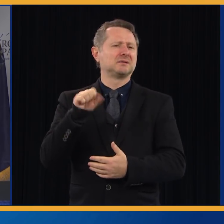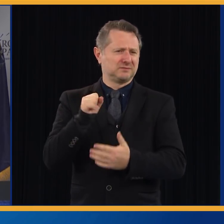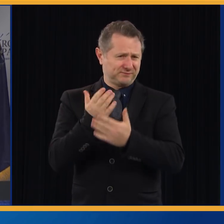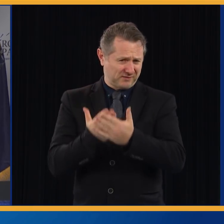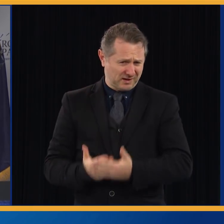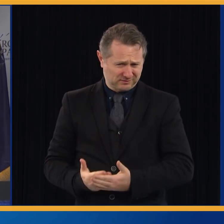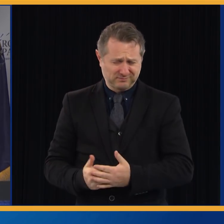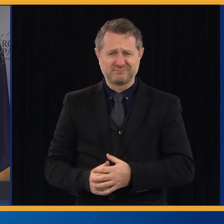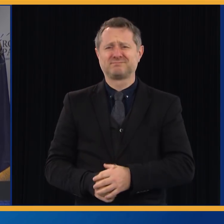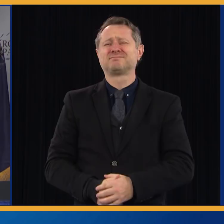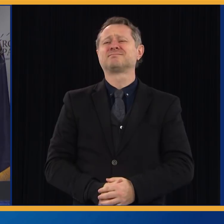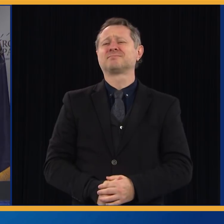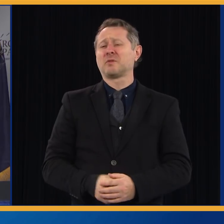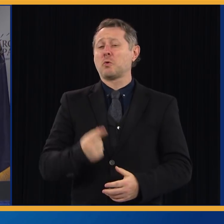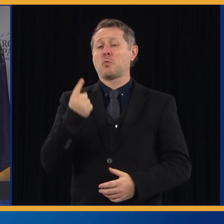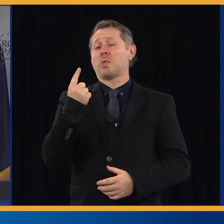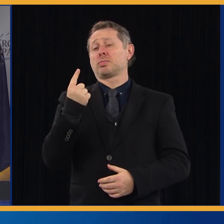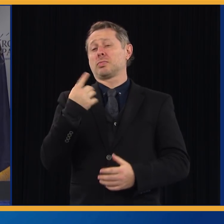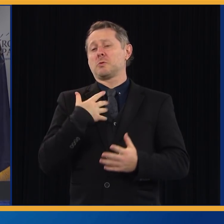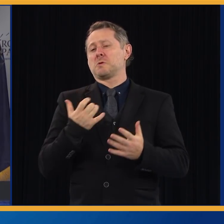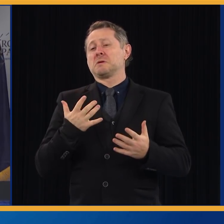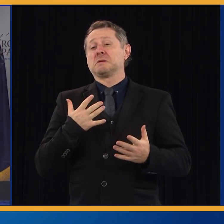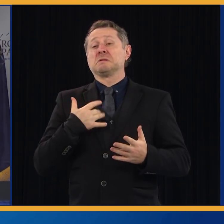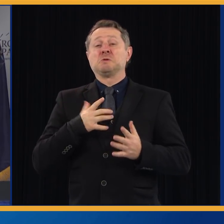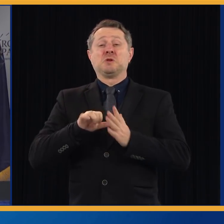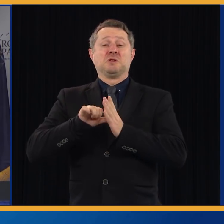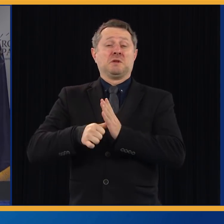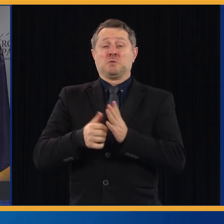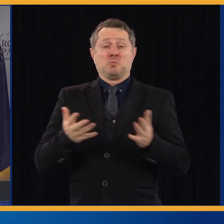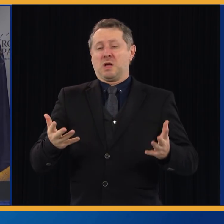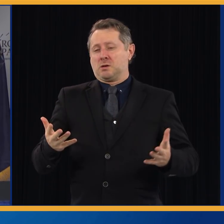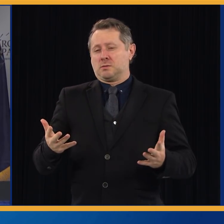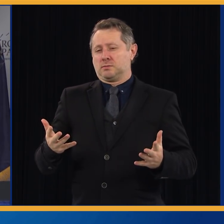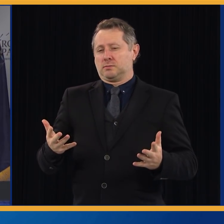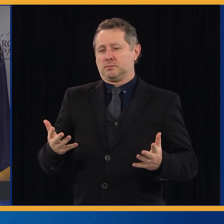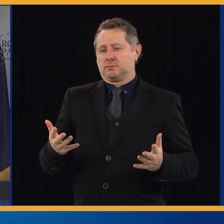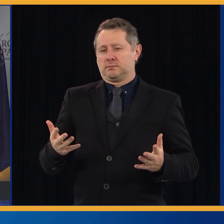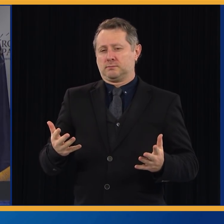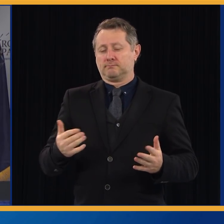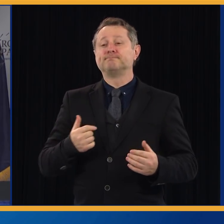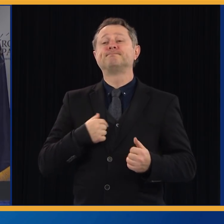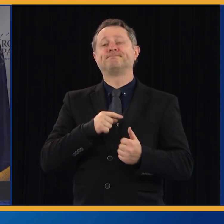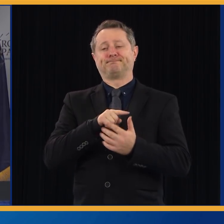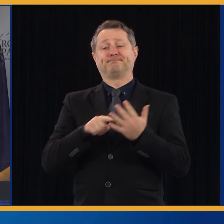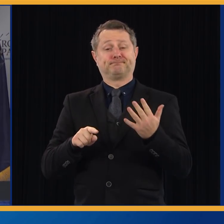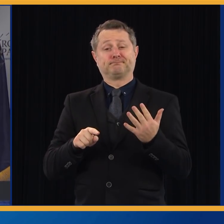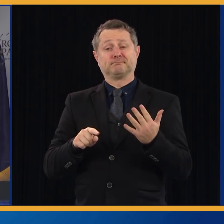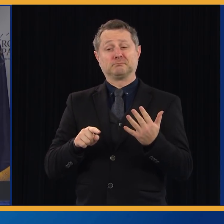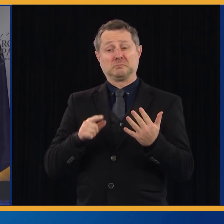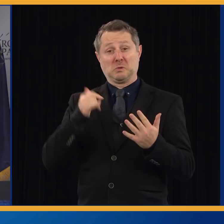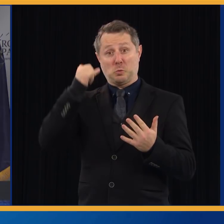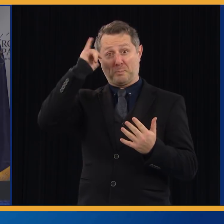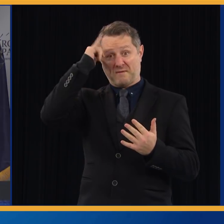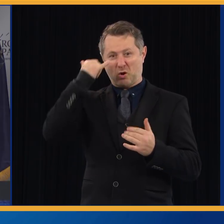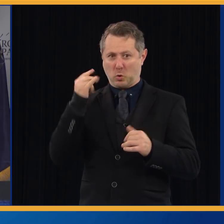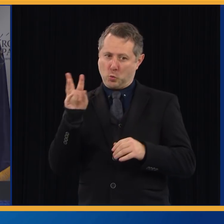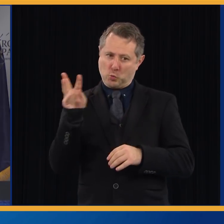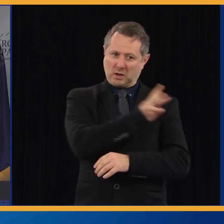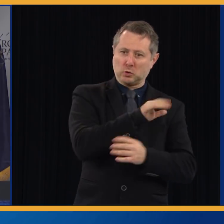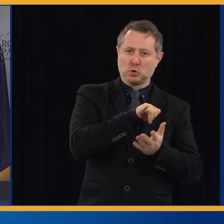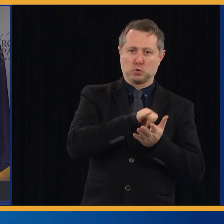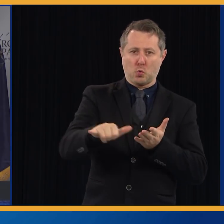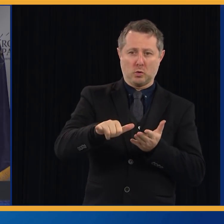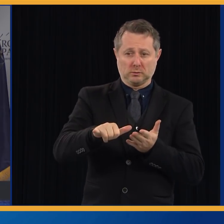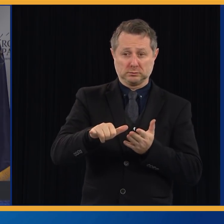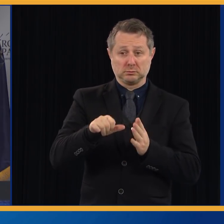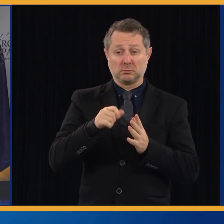One of the points we want to make today is we're in Western New York, Buffalo. We've been talking a lot about New